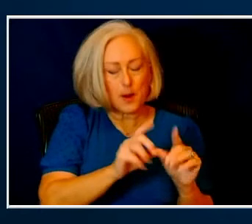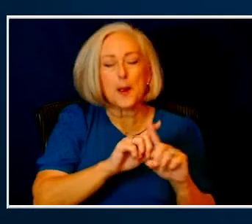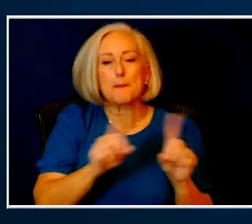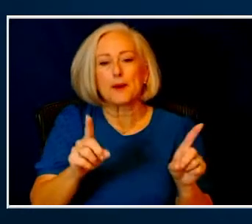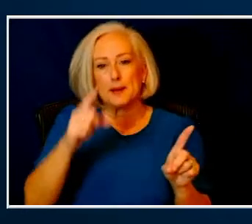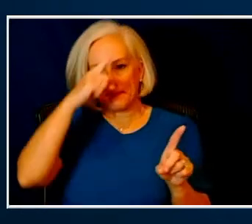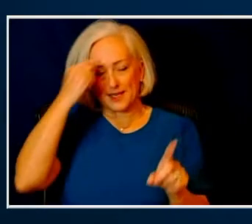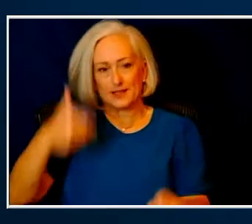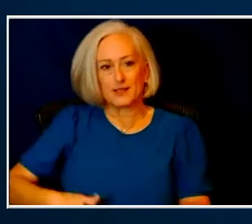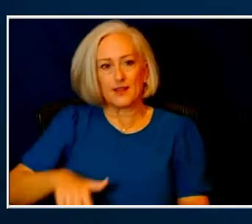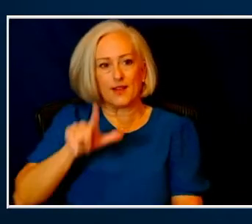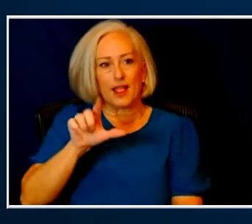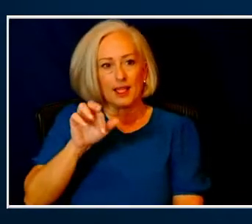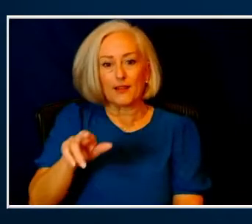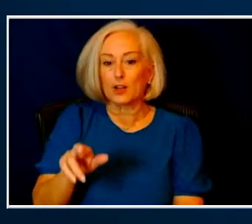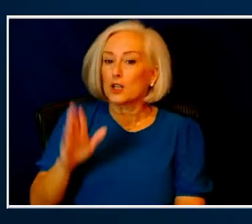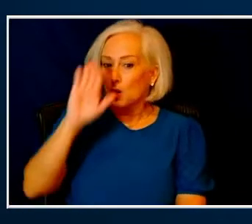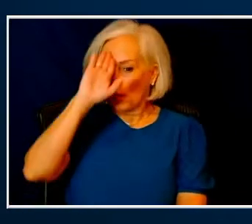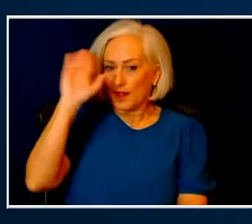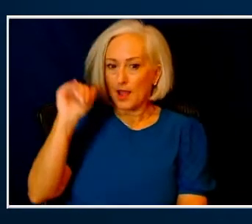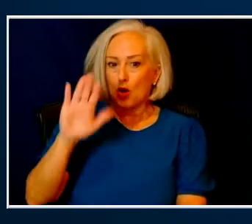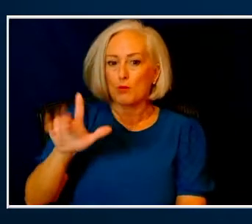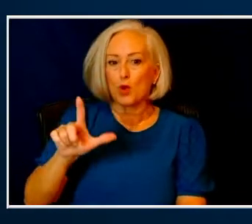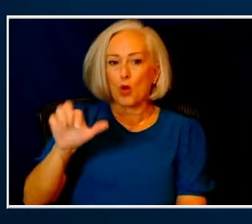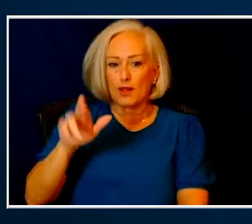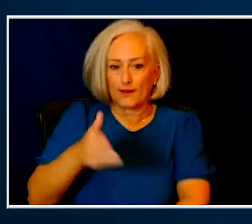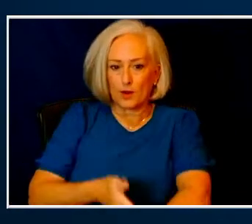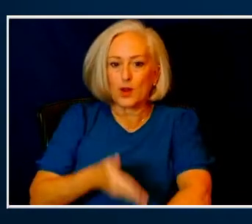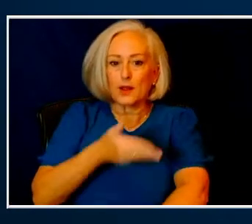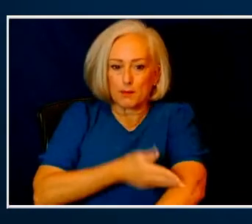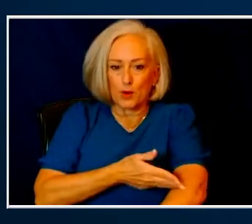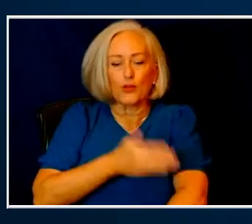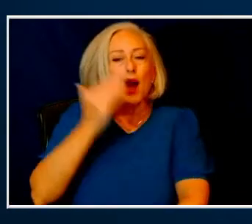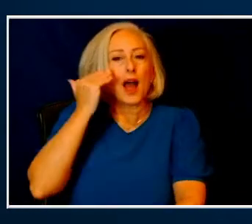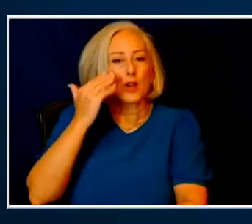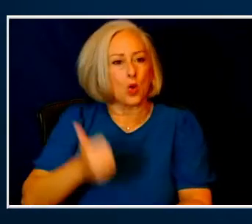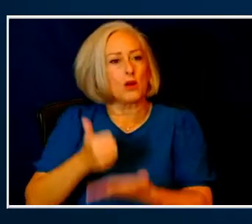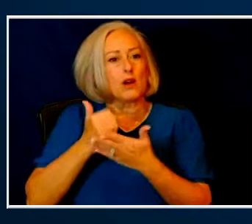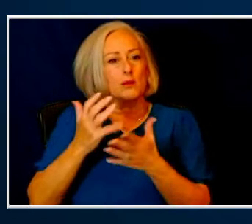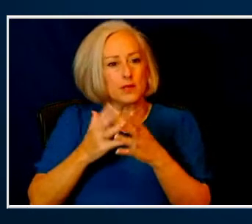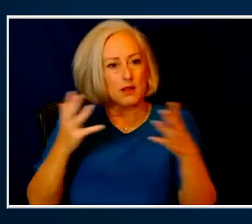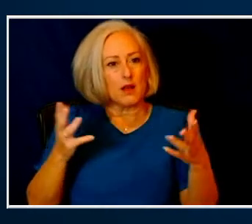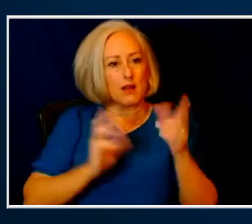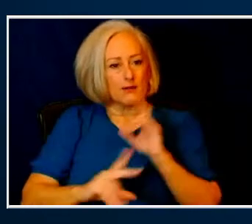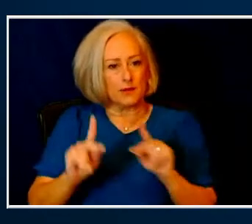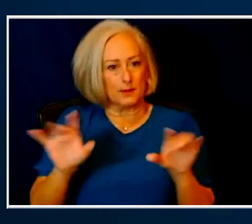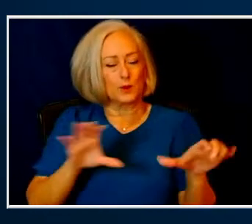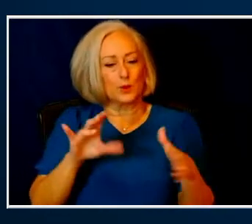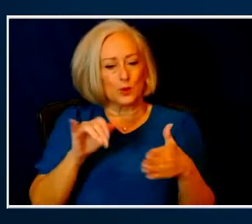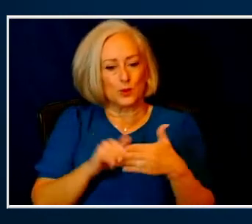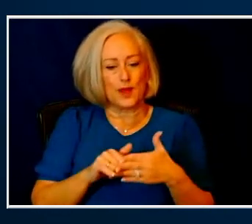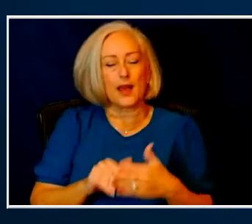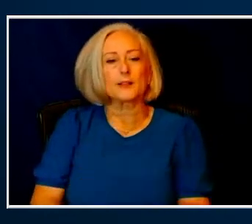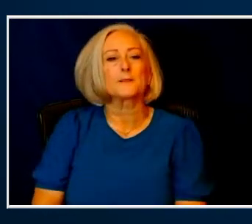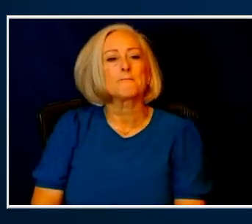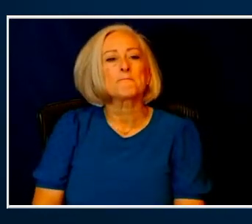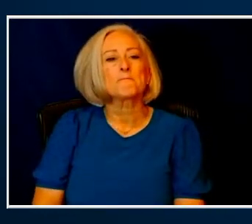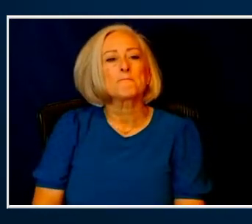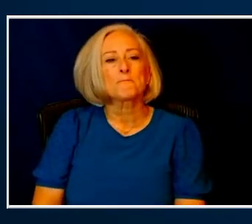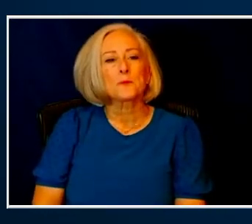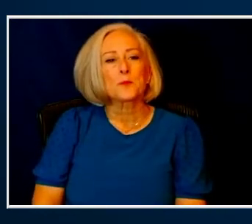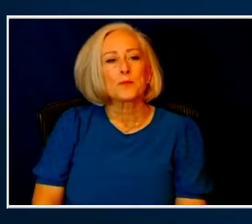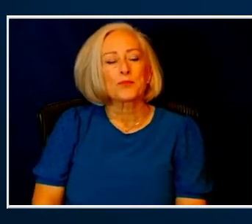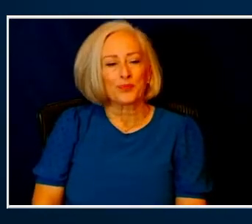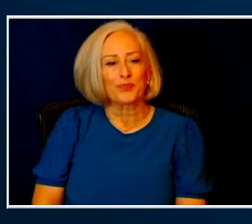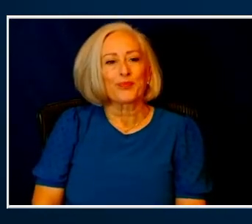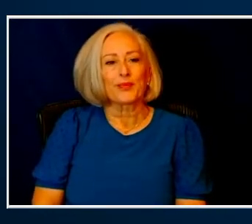thing improves. I bet it does. I know it does help a lot of folks when they can do that. So docs, and I'm going to just say it, Steve